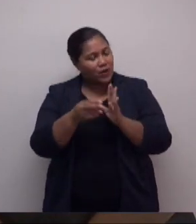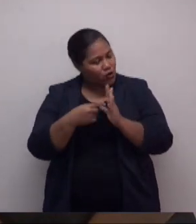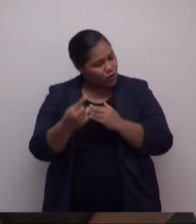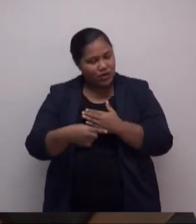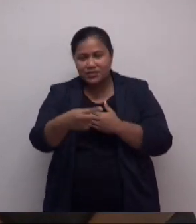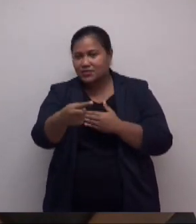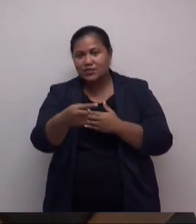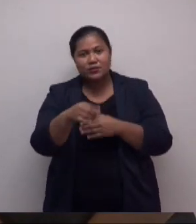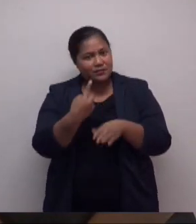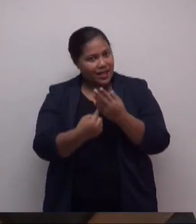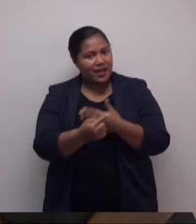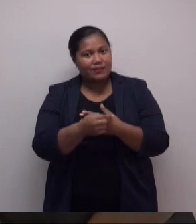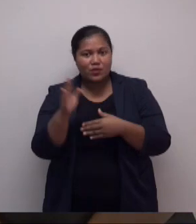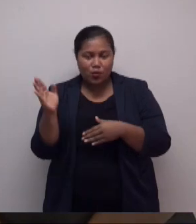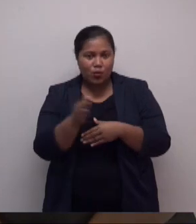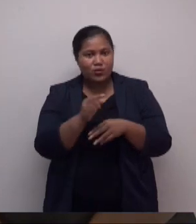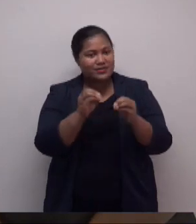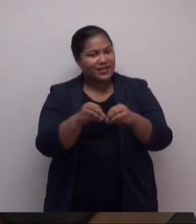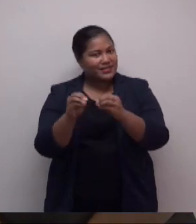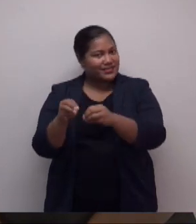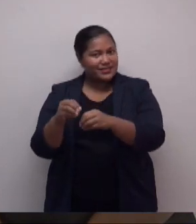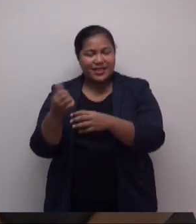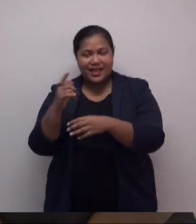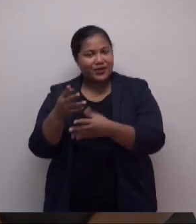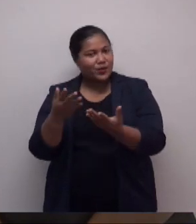firmly enforced in the settings I've just described.